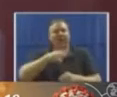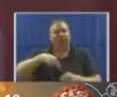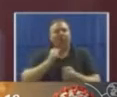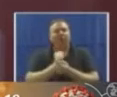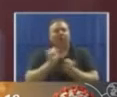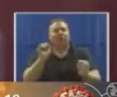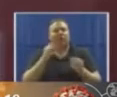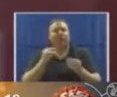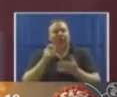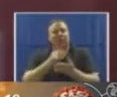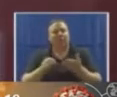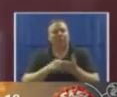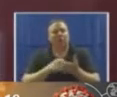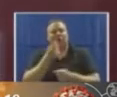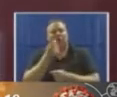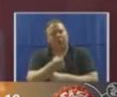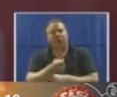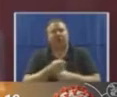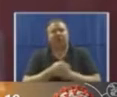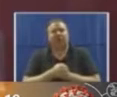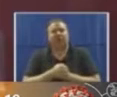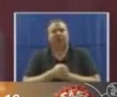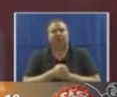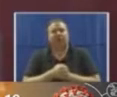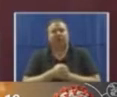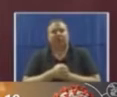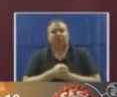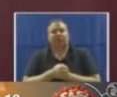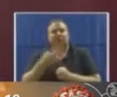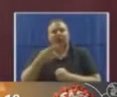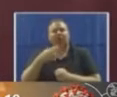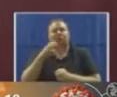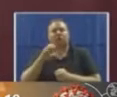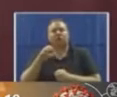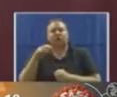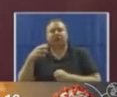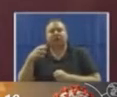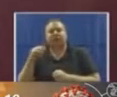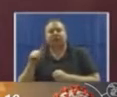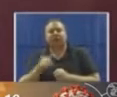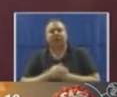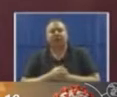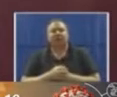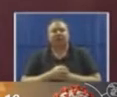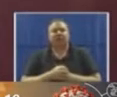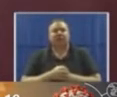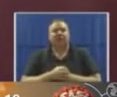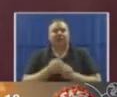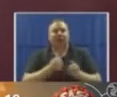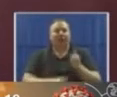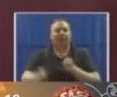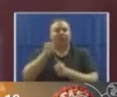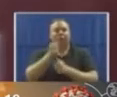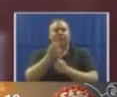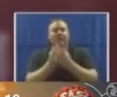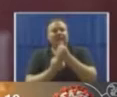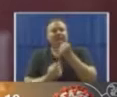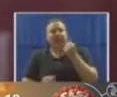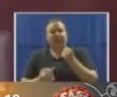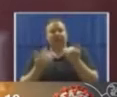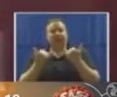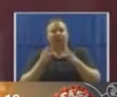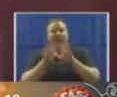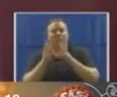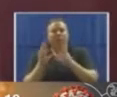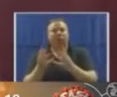and democracy is under threat. To quote from Hans Christian Andersen, the emperor is naked, and this cabinet is using